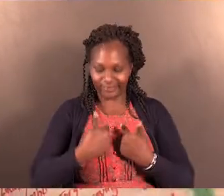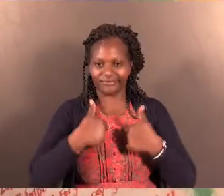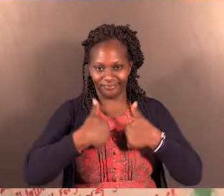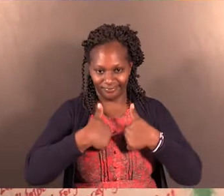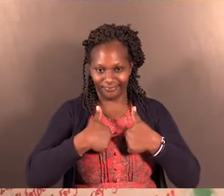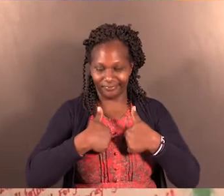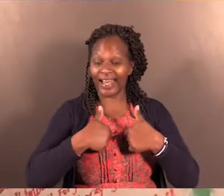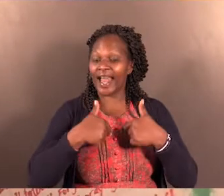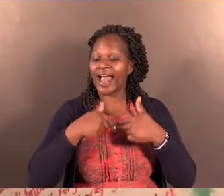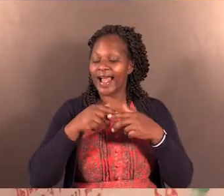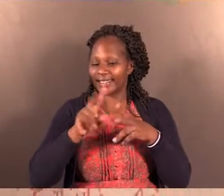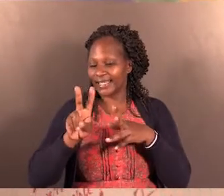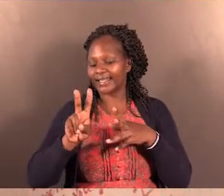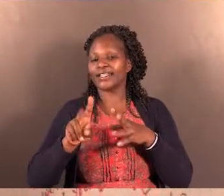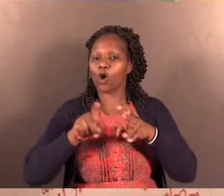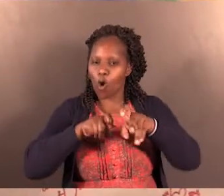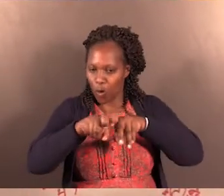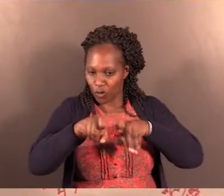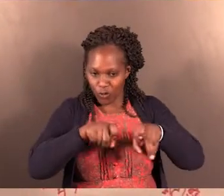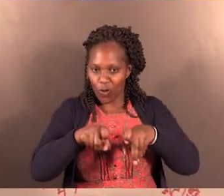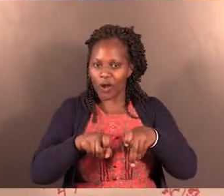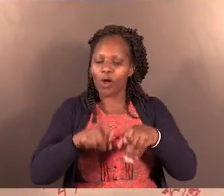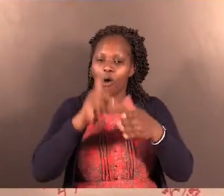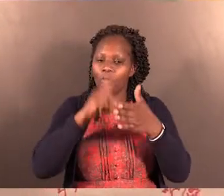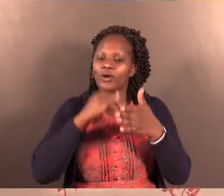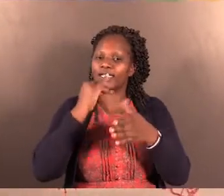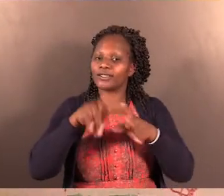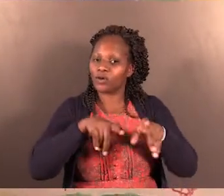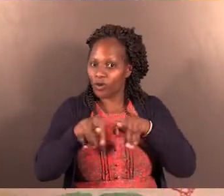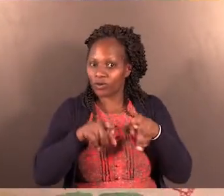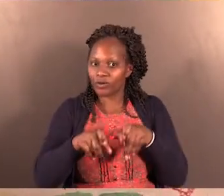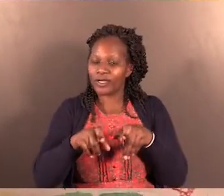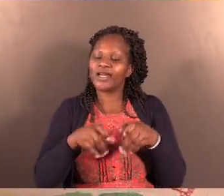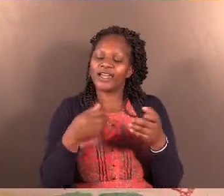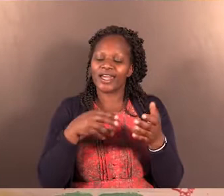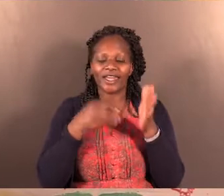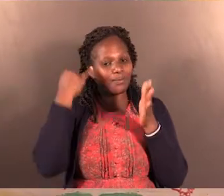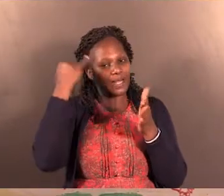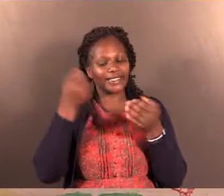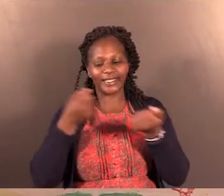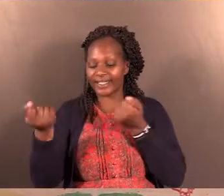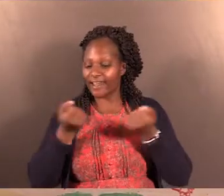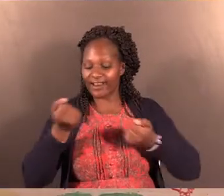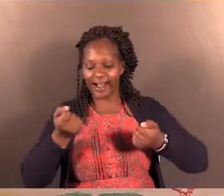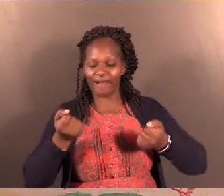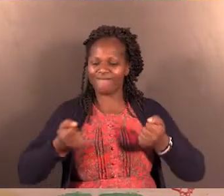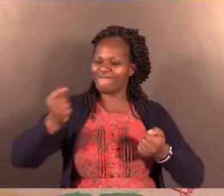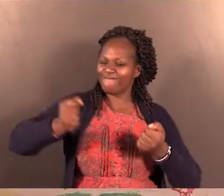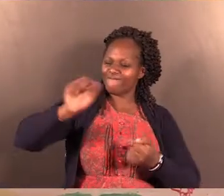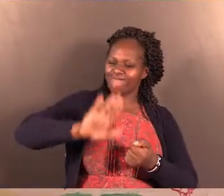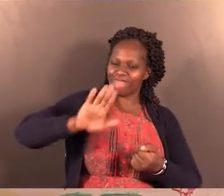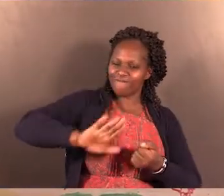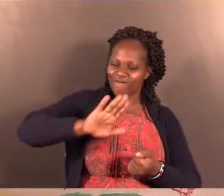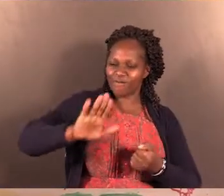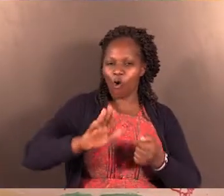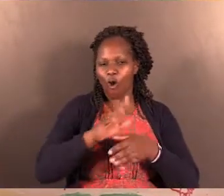myself. And then control. What is control? Like a car, you have to drive a car. When you came